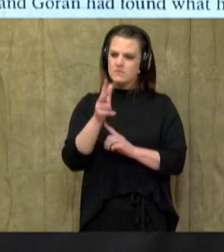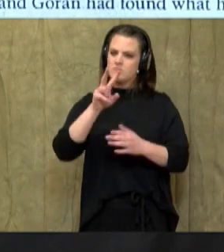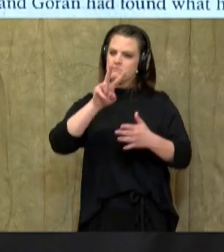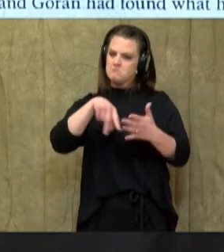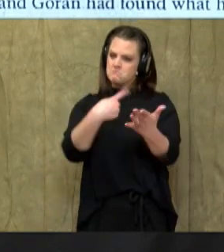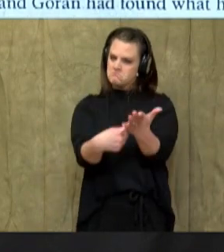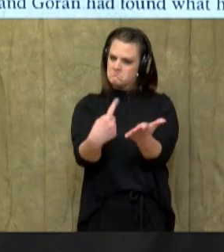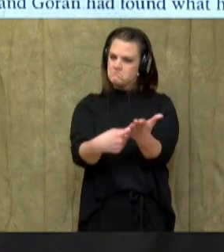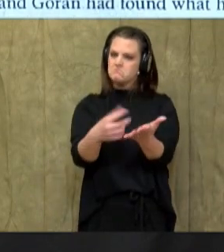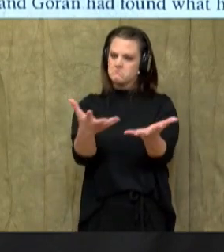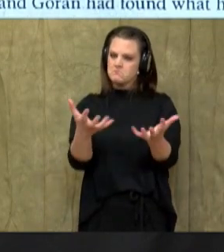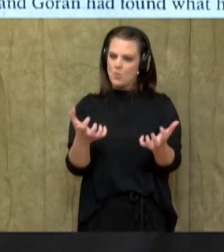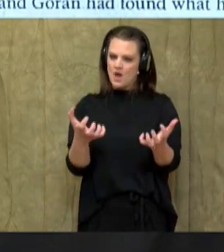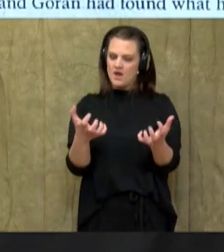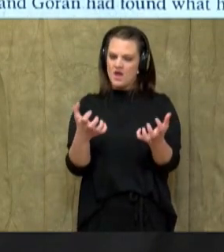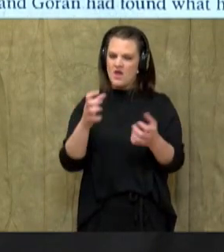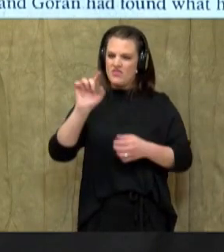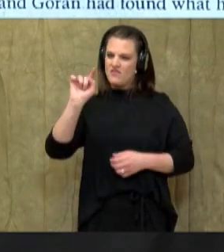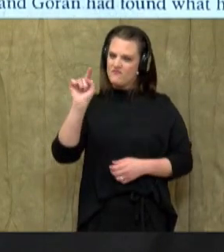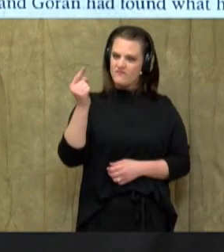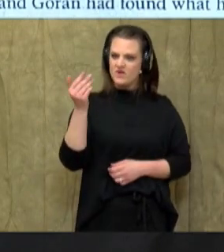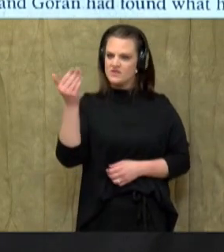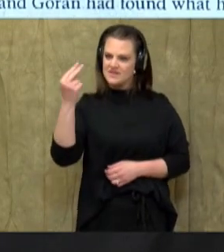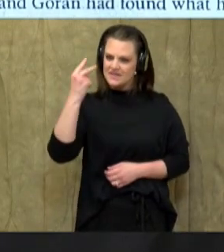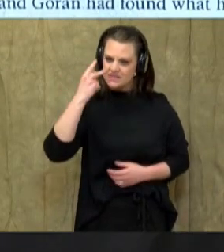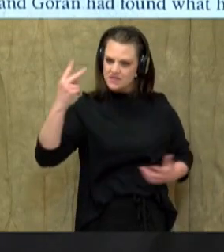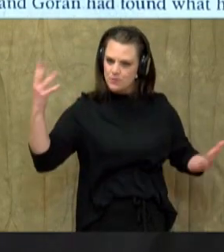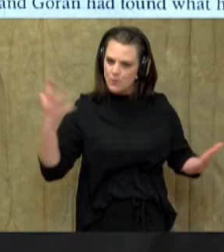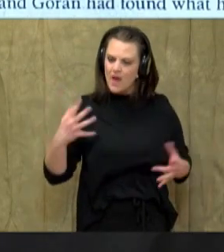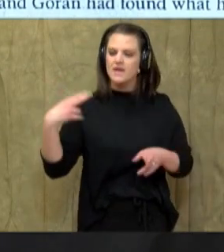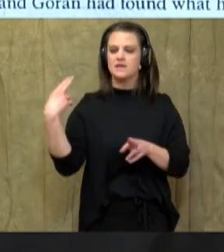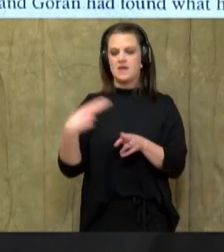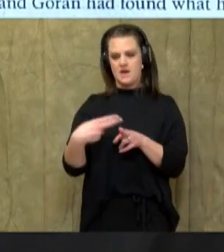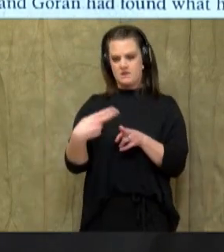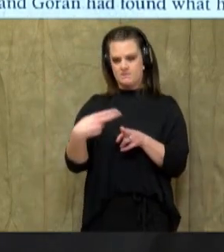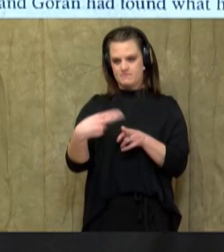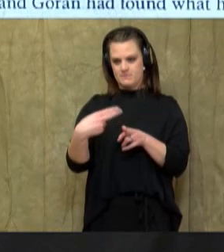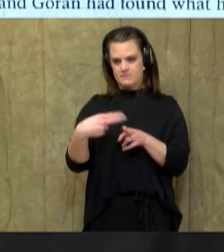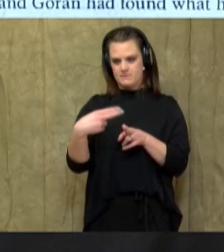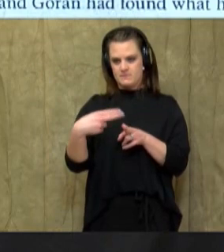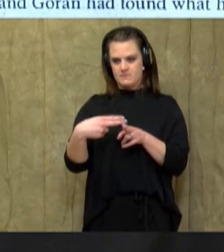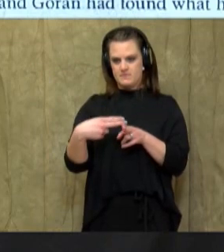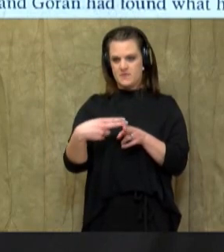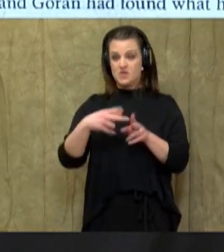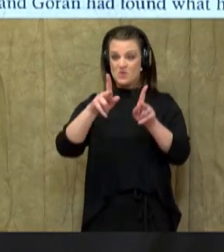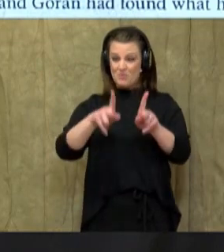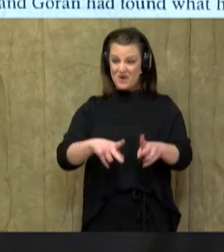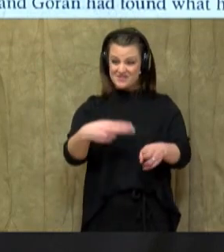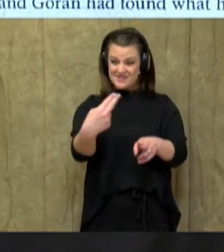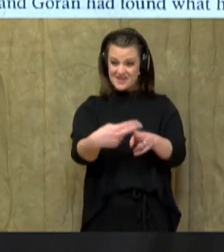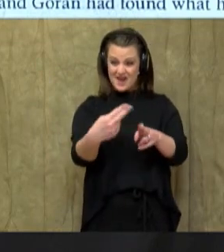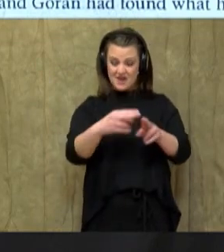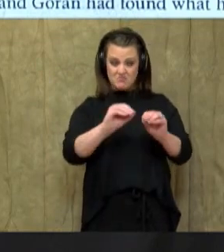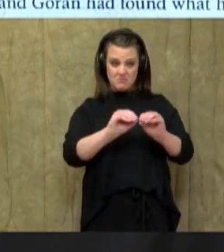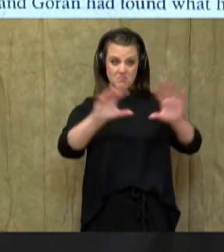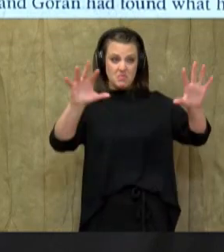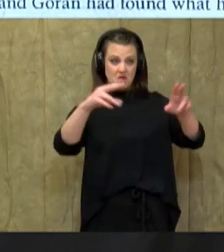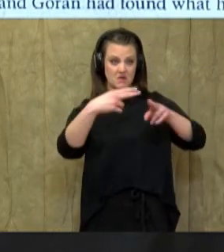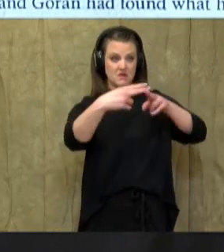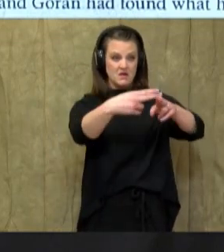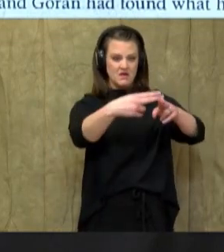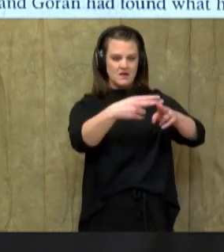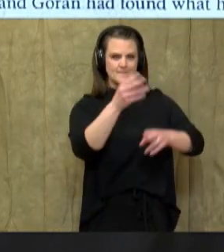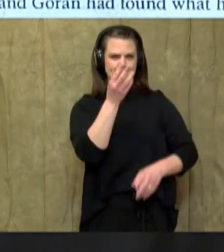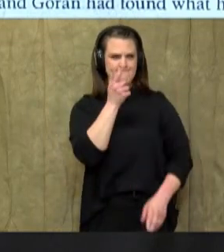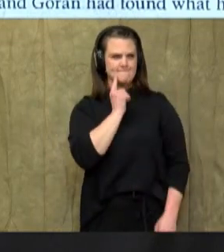first word is a person's name. Boys and girls, anytime you see someone's name or a word that you're not